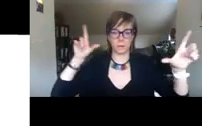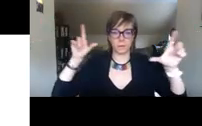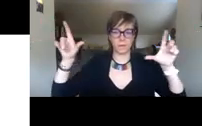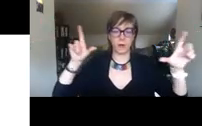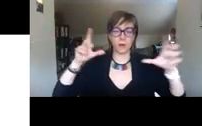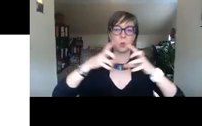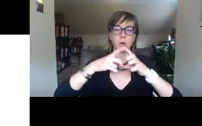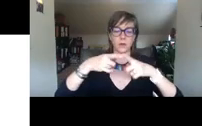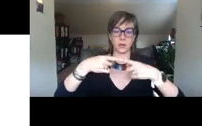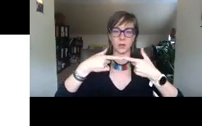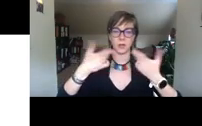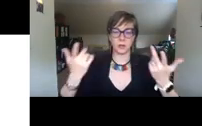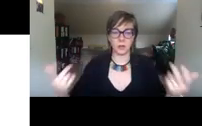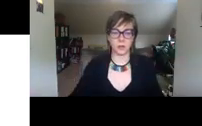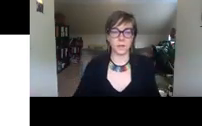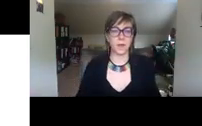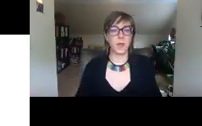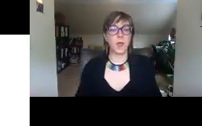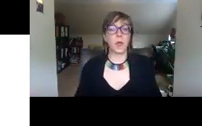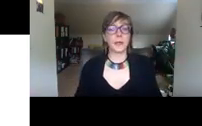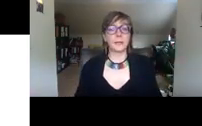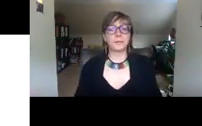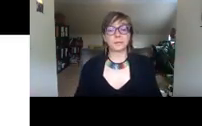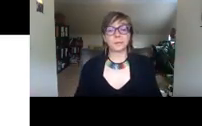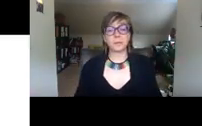apart, right? No one is actually next to each other.